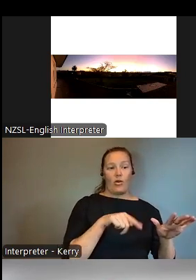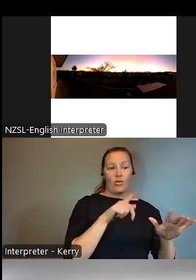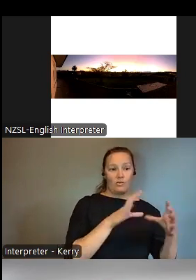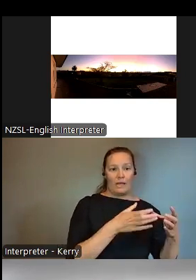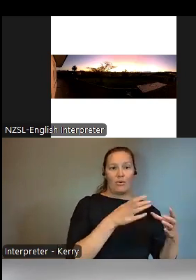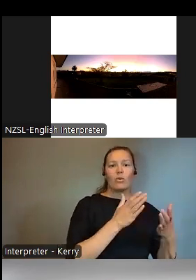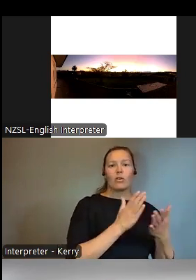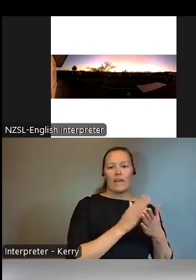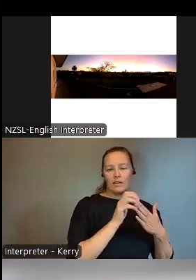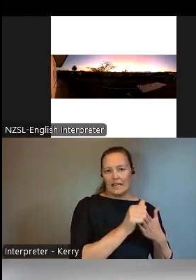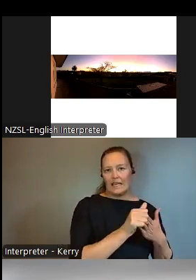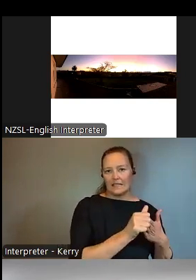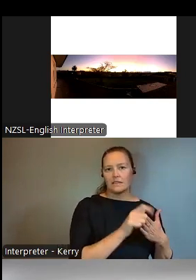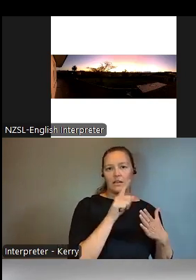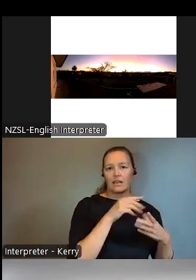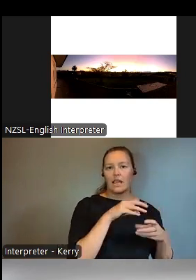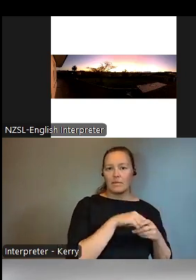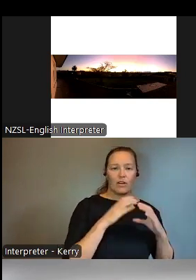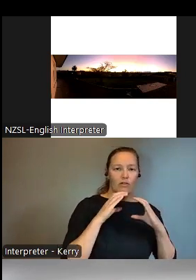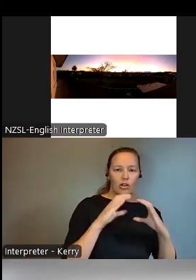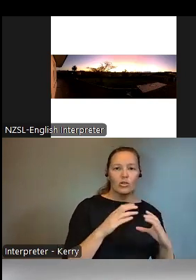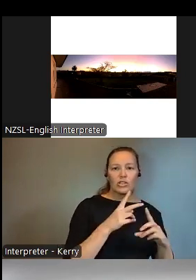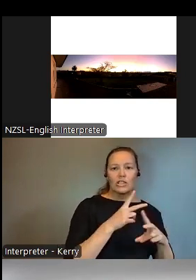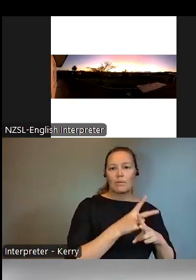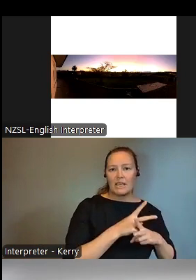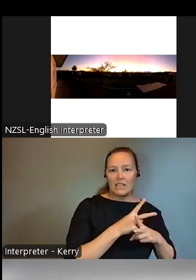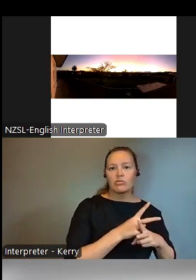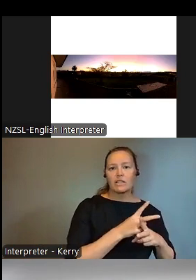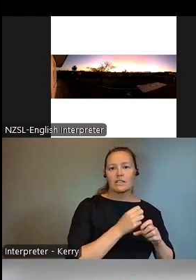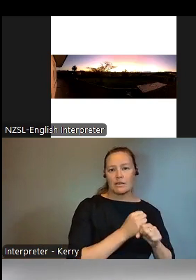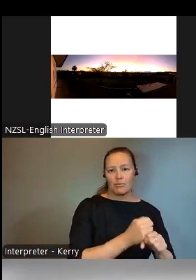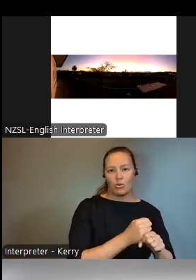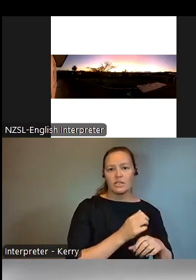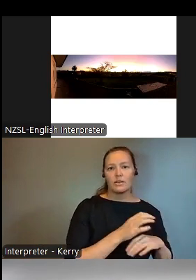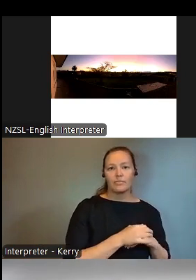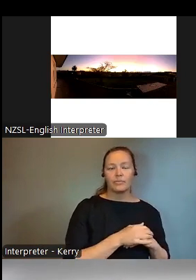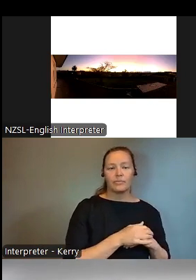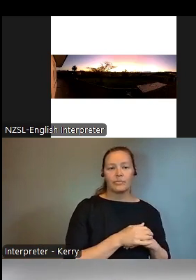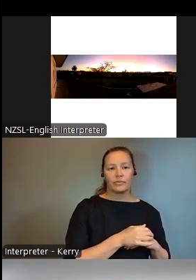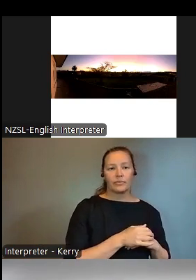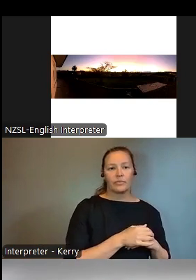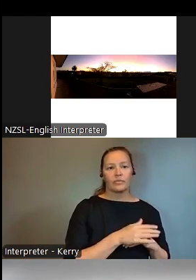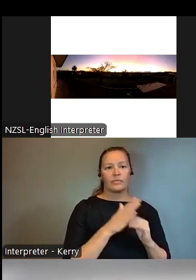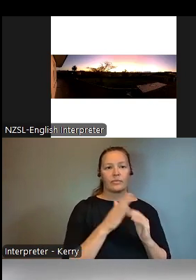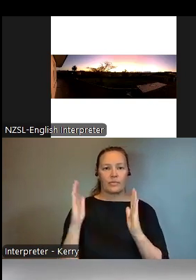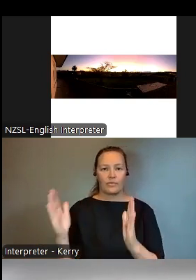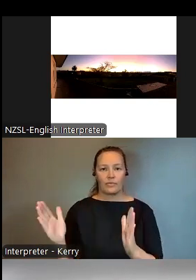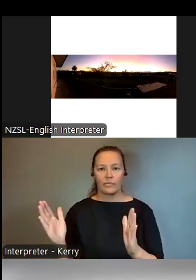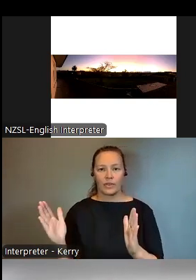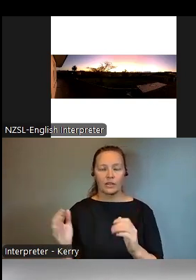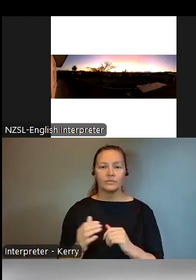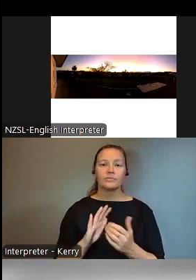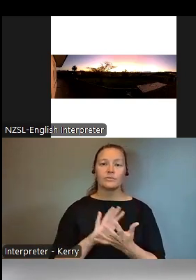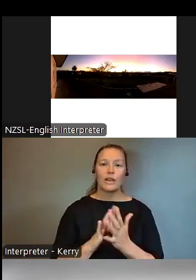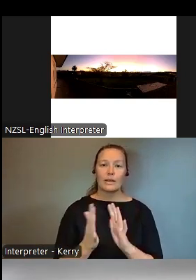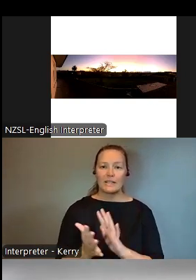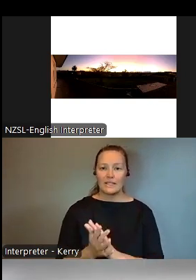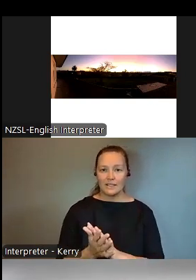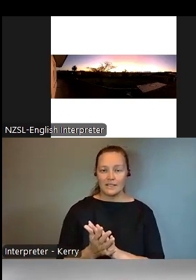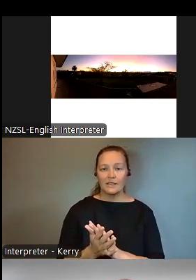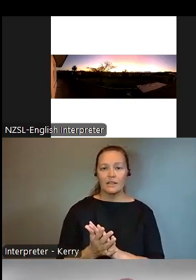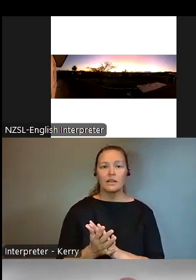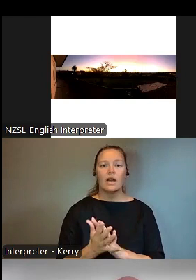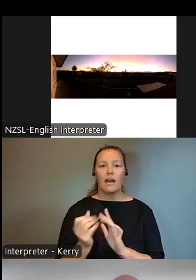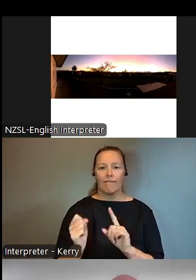can engage in coaching and mentoring and support for the people who come later. Pragmatists, they have